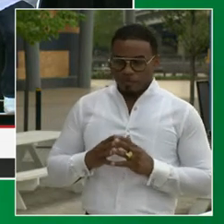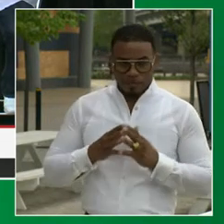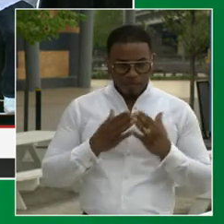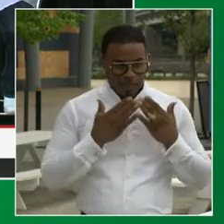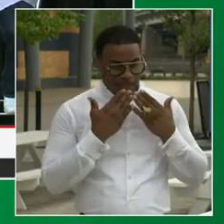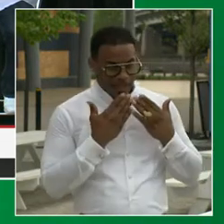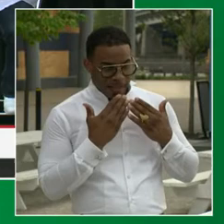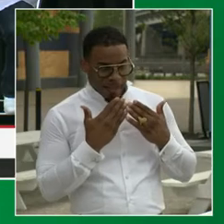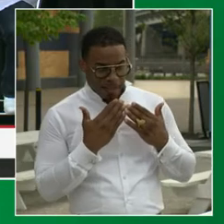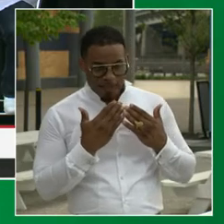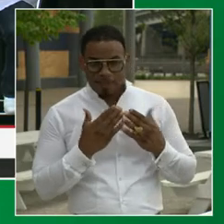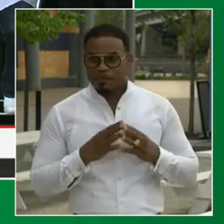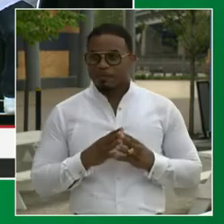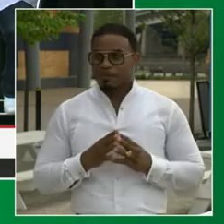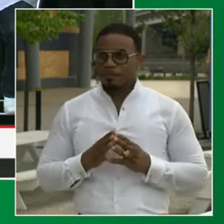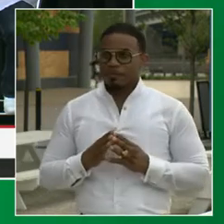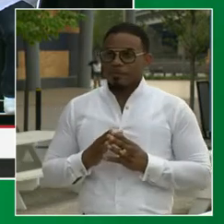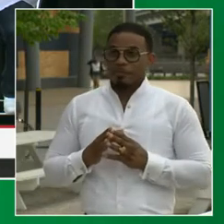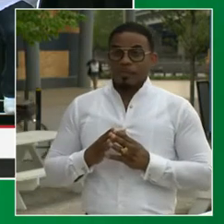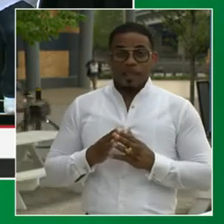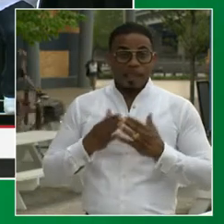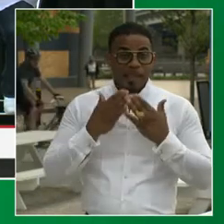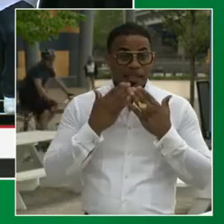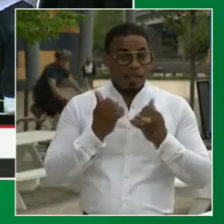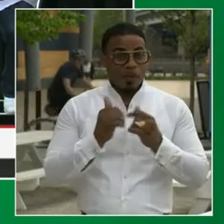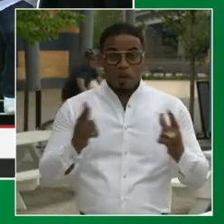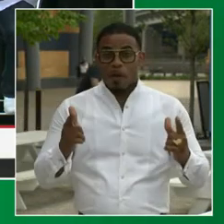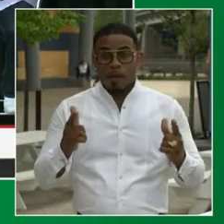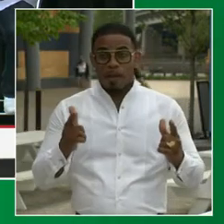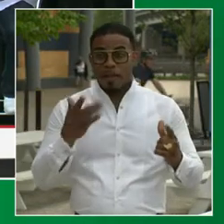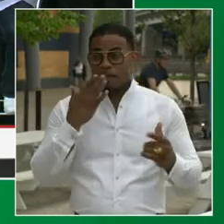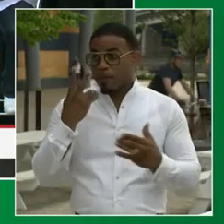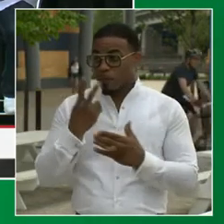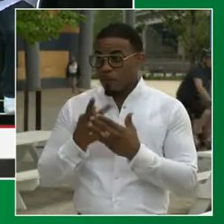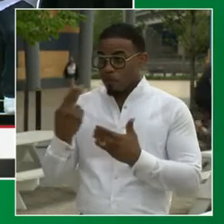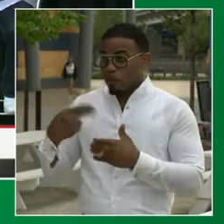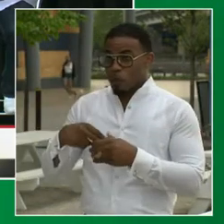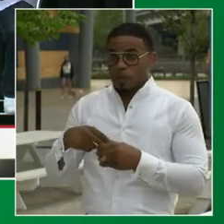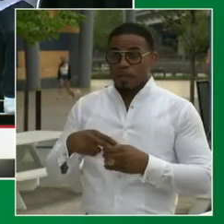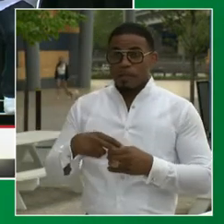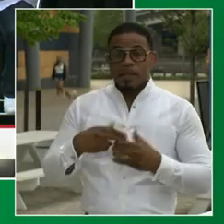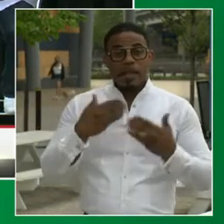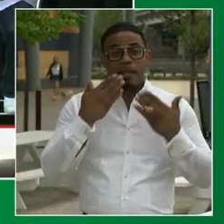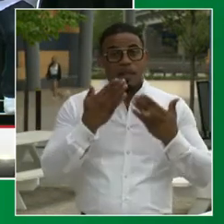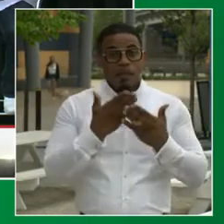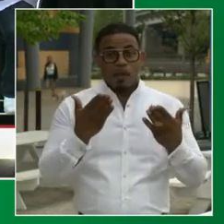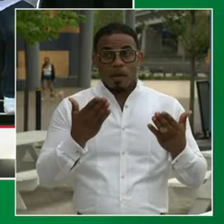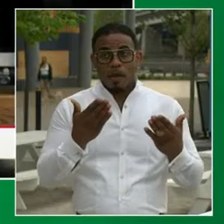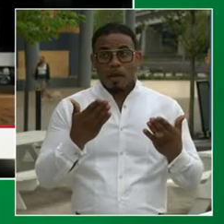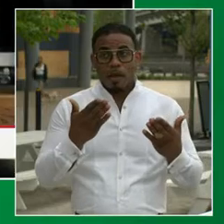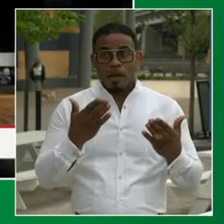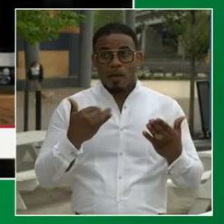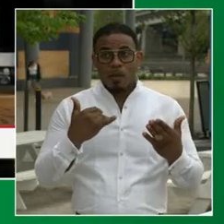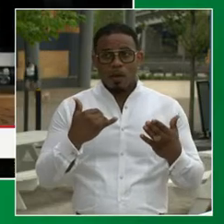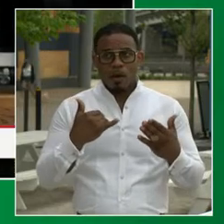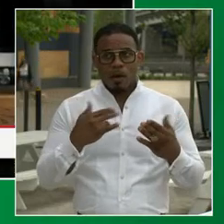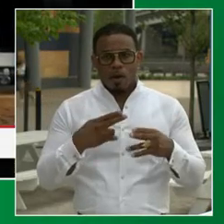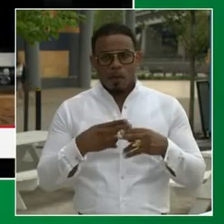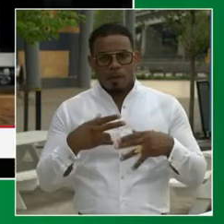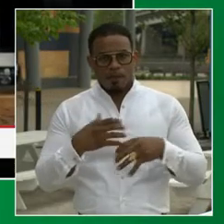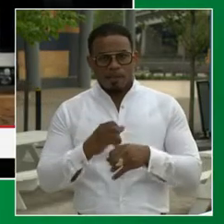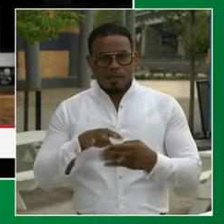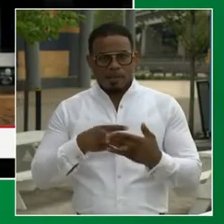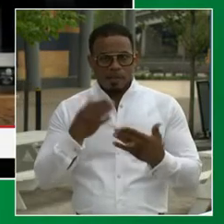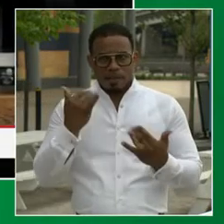thank you. Thank you, Deputy Mayor. Well, thank you both for joining us, and thank you all. So we're kind of on an abbreviated